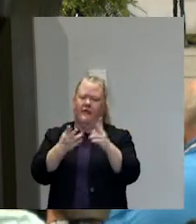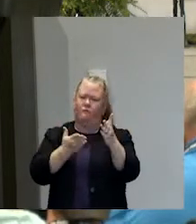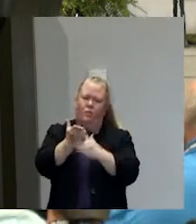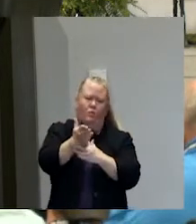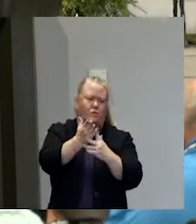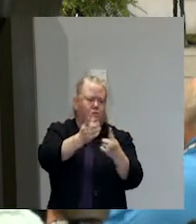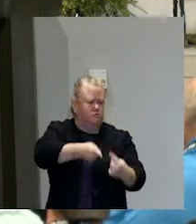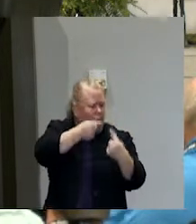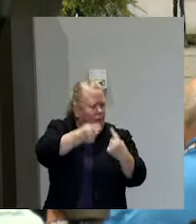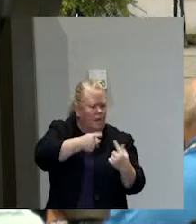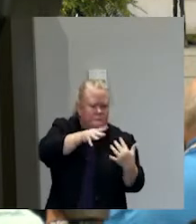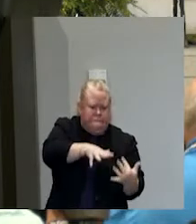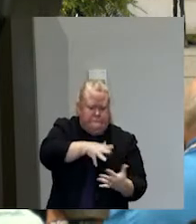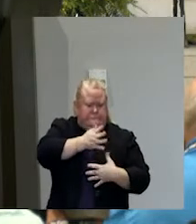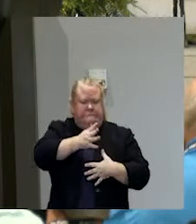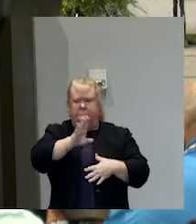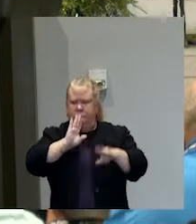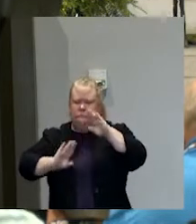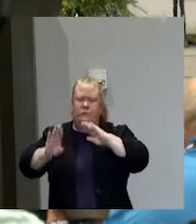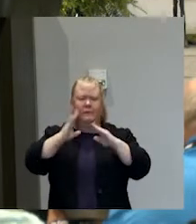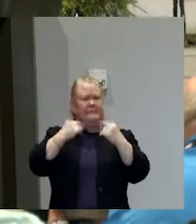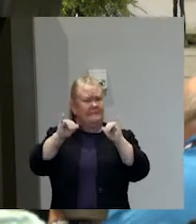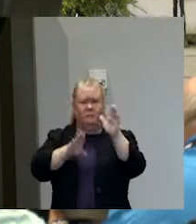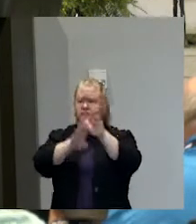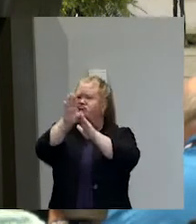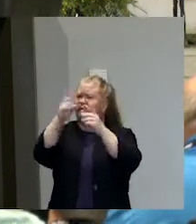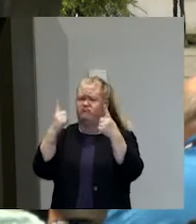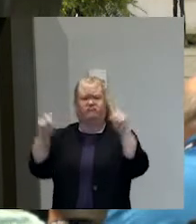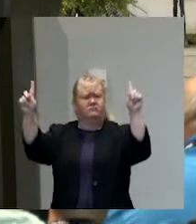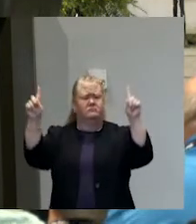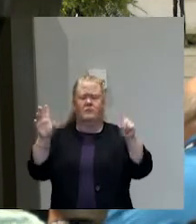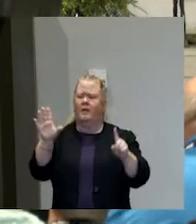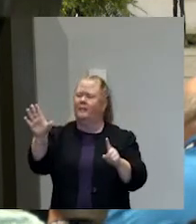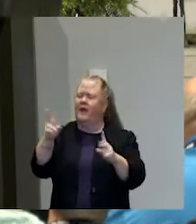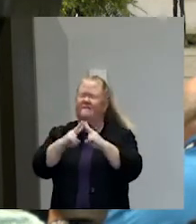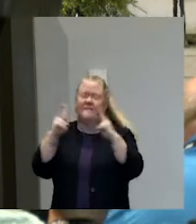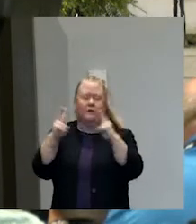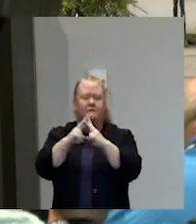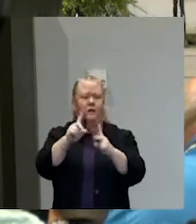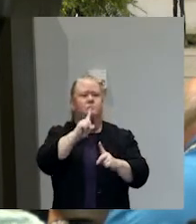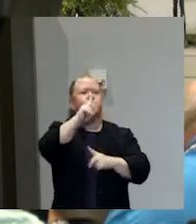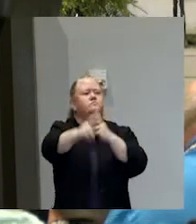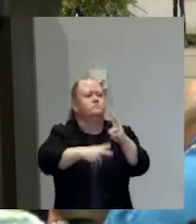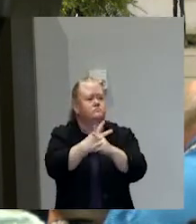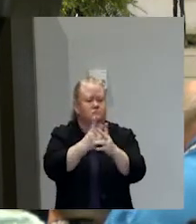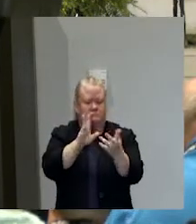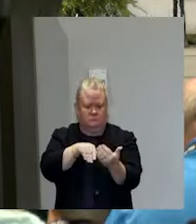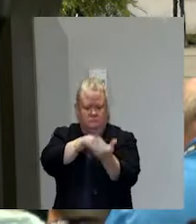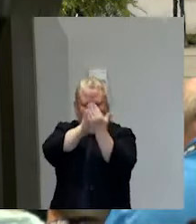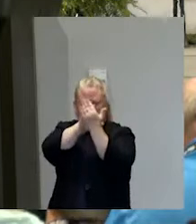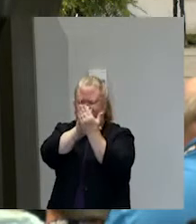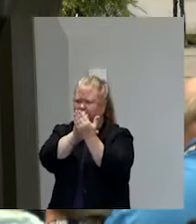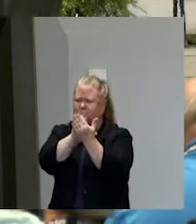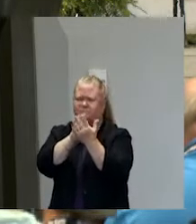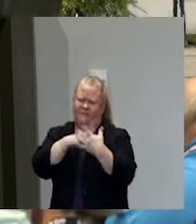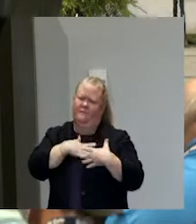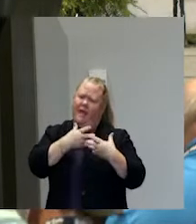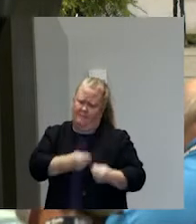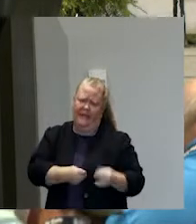and tribulations, and I've always really respected their pragmatic but empathetic approach to life, so.